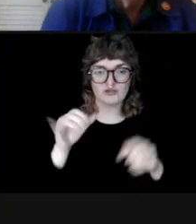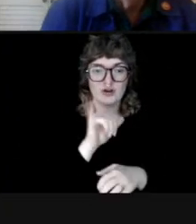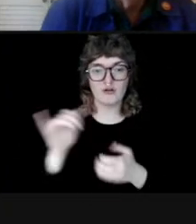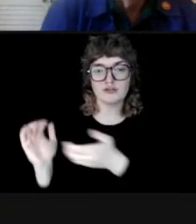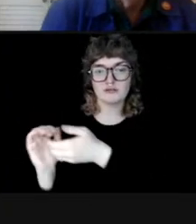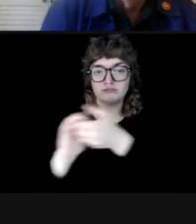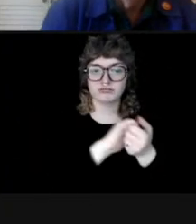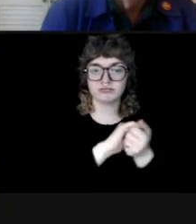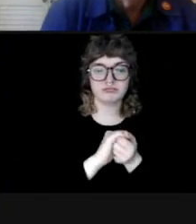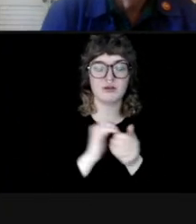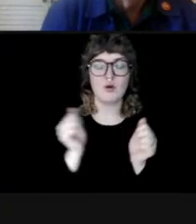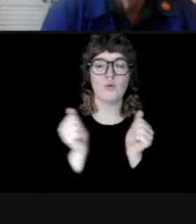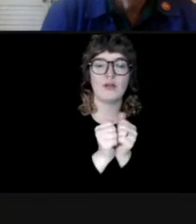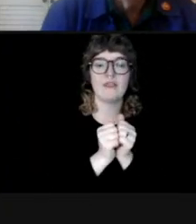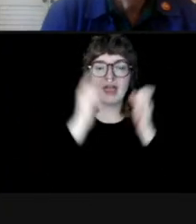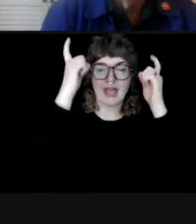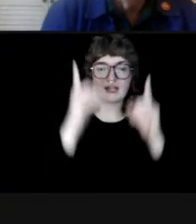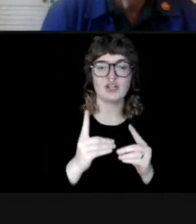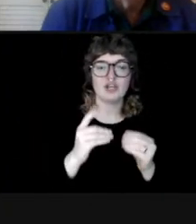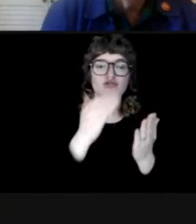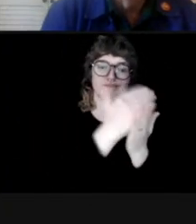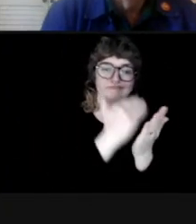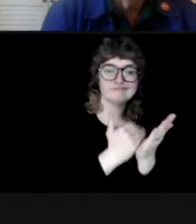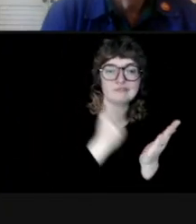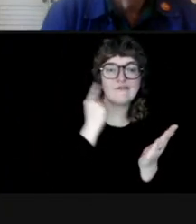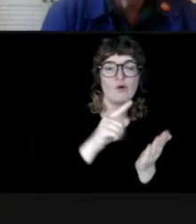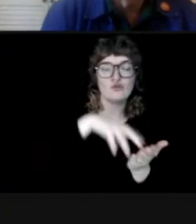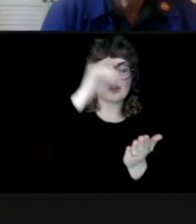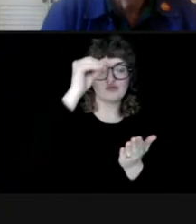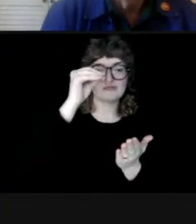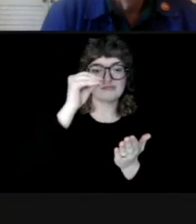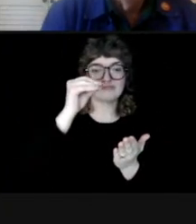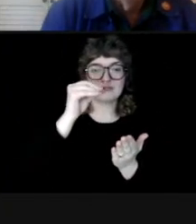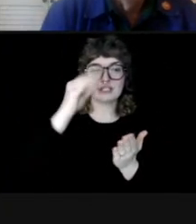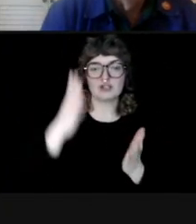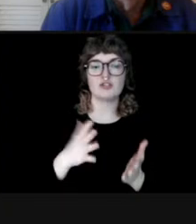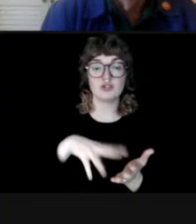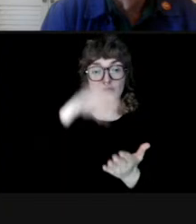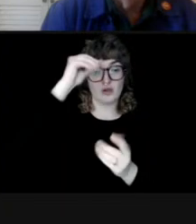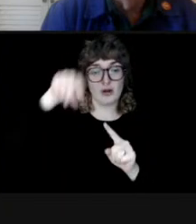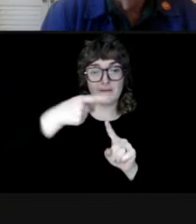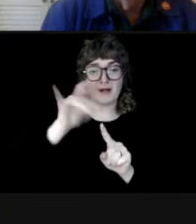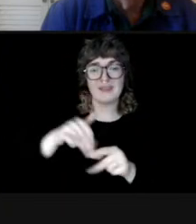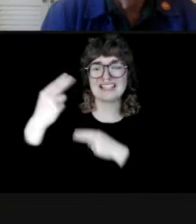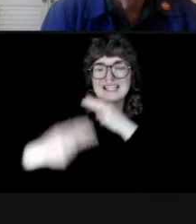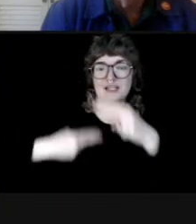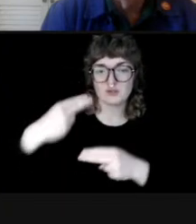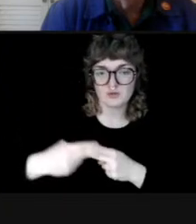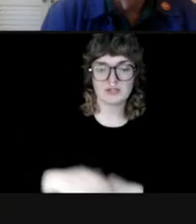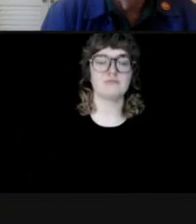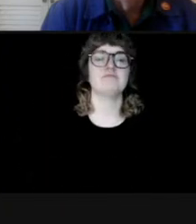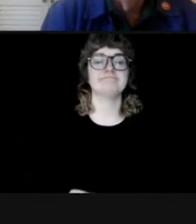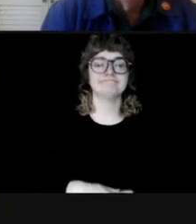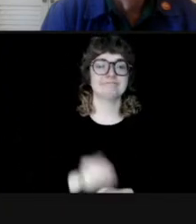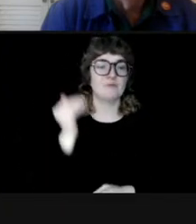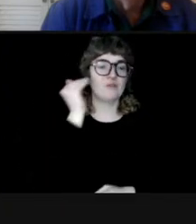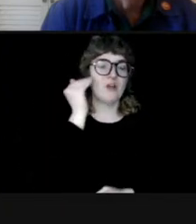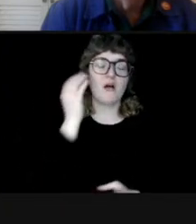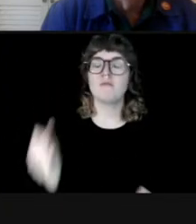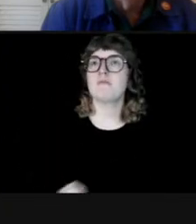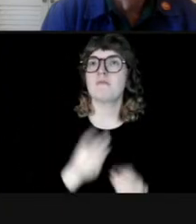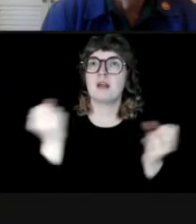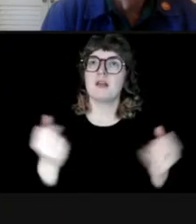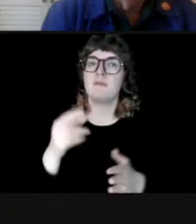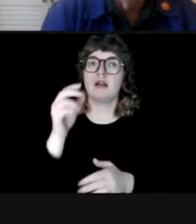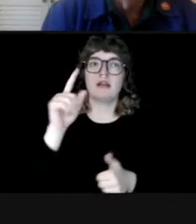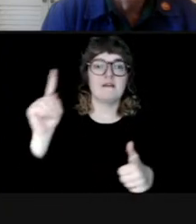curricula in the context of 2026. Now, we know that there are many firsts out there, and let us